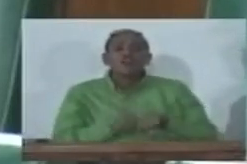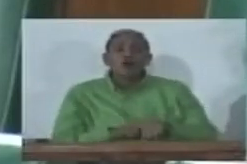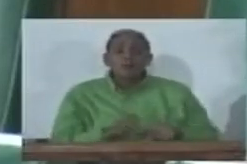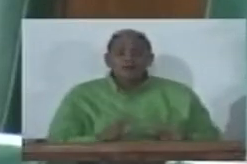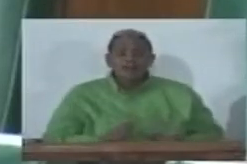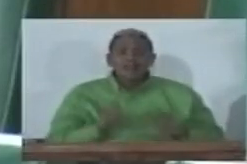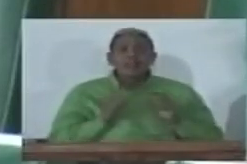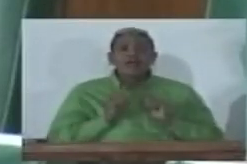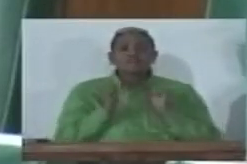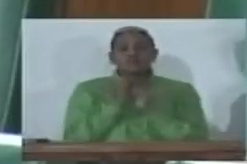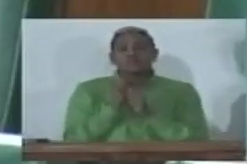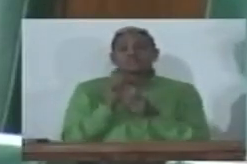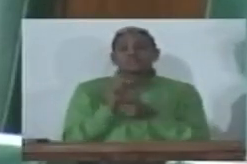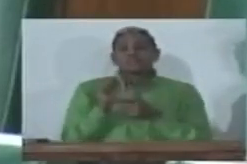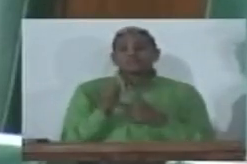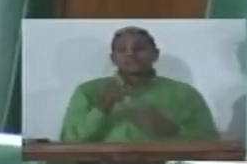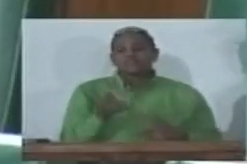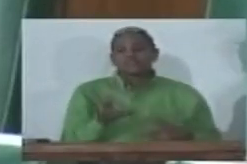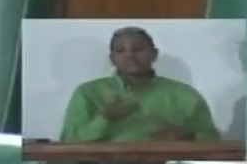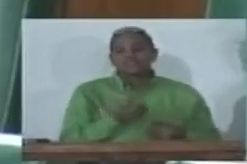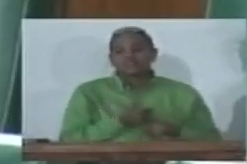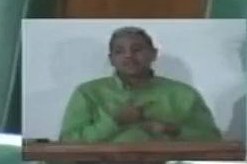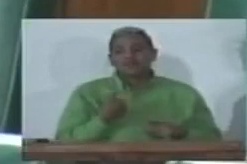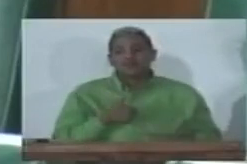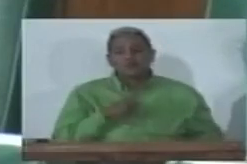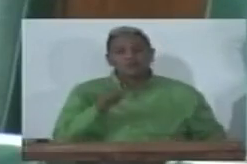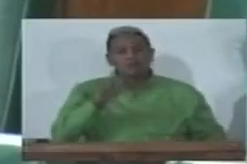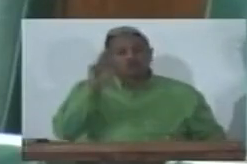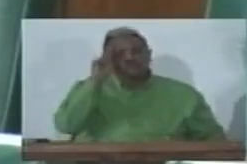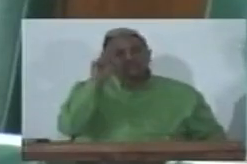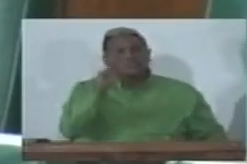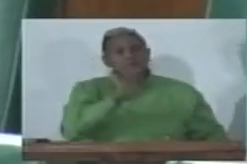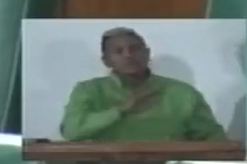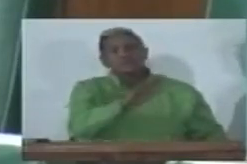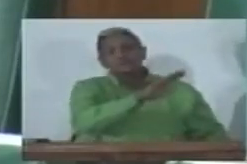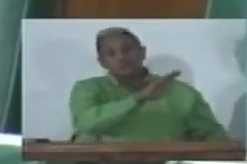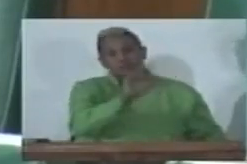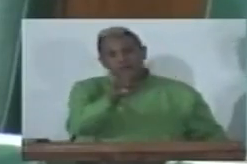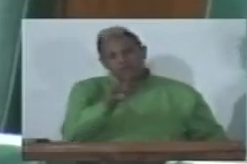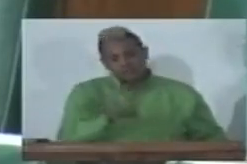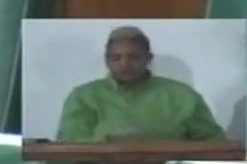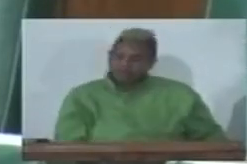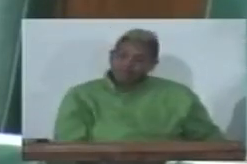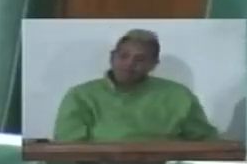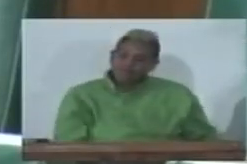with disability. And so we must respect them for that.